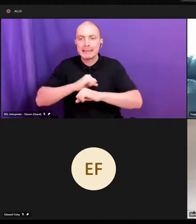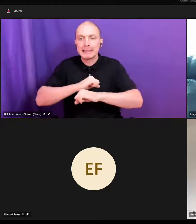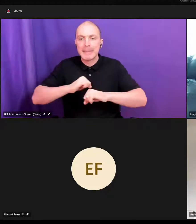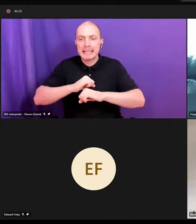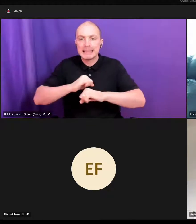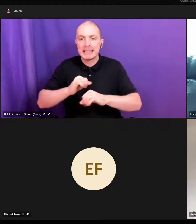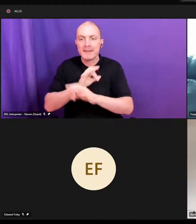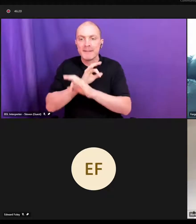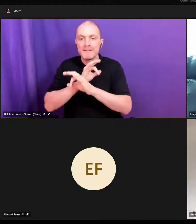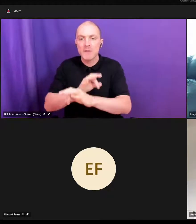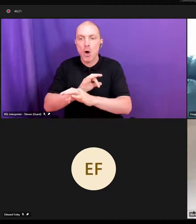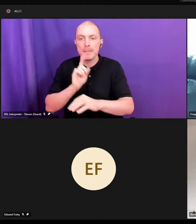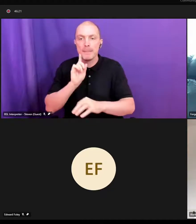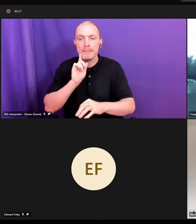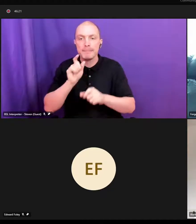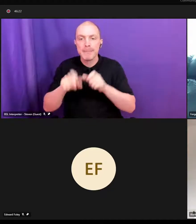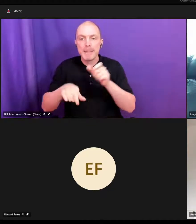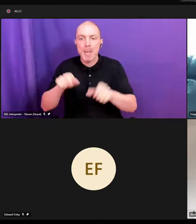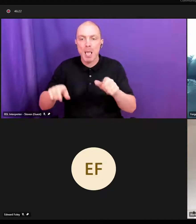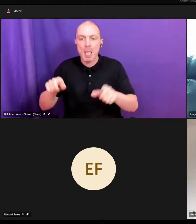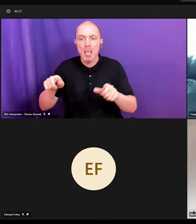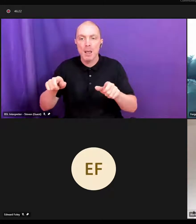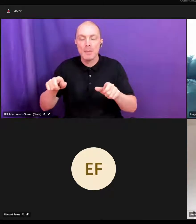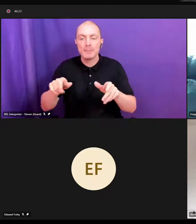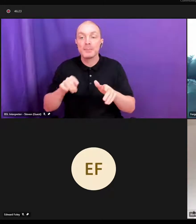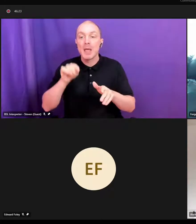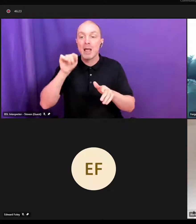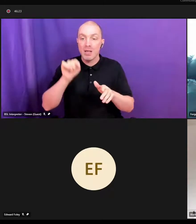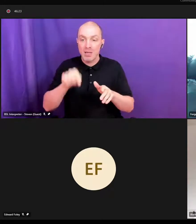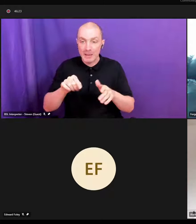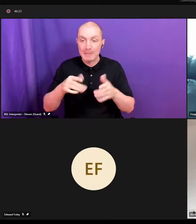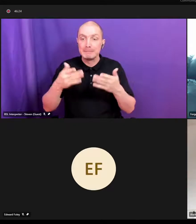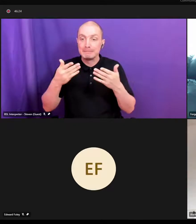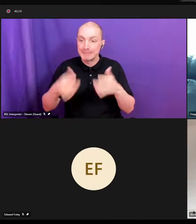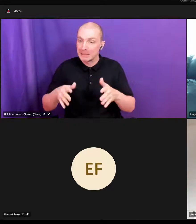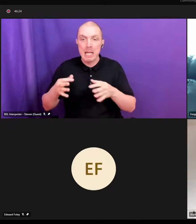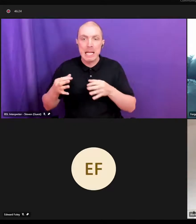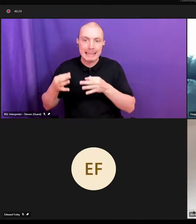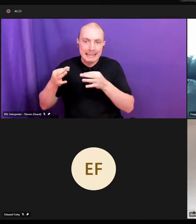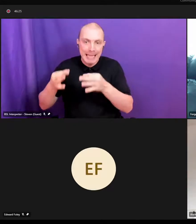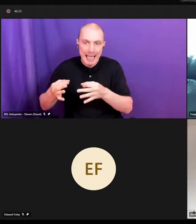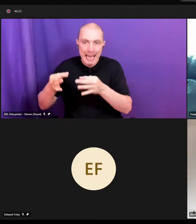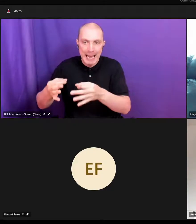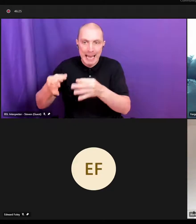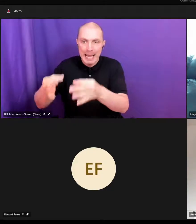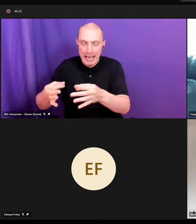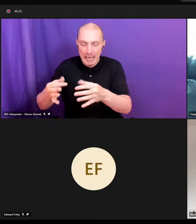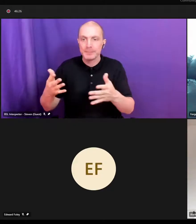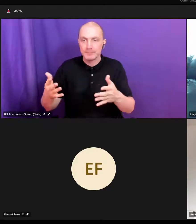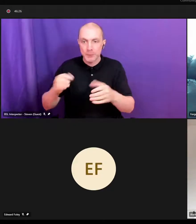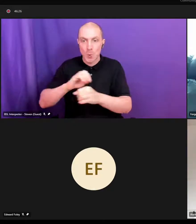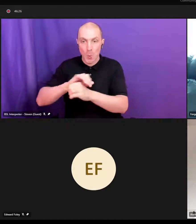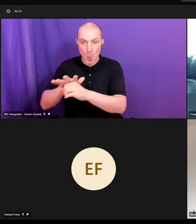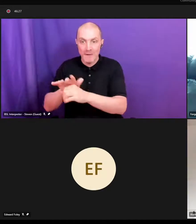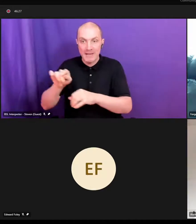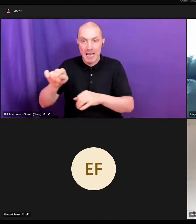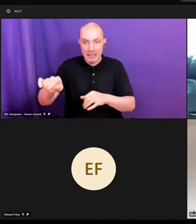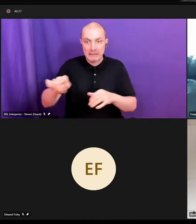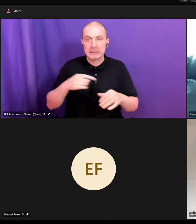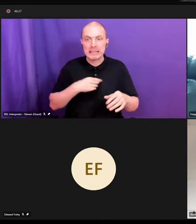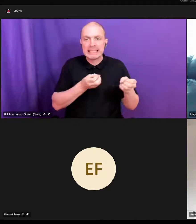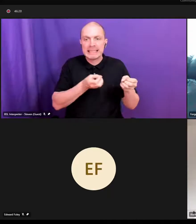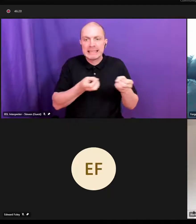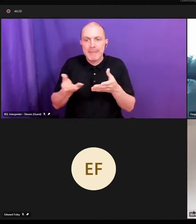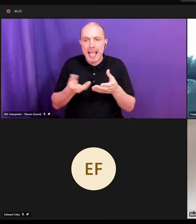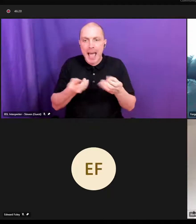ongoing project that's been hit by various delays due to the pandemic and then supply shortages in my area. But it's